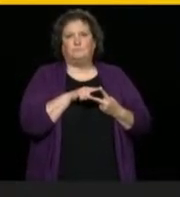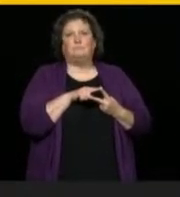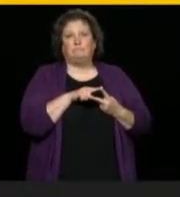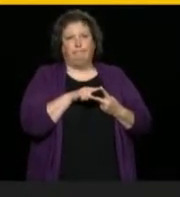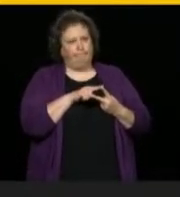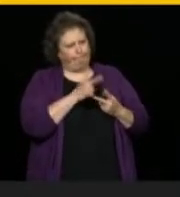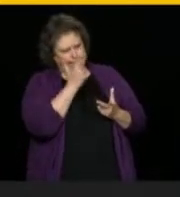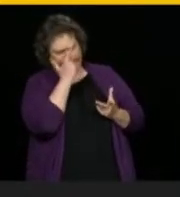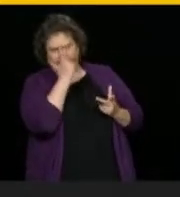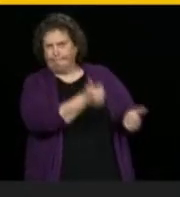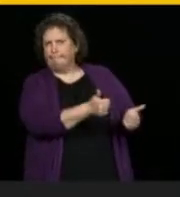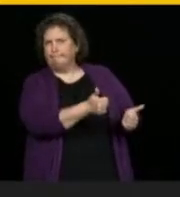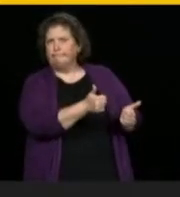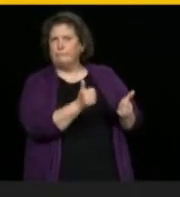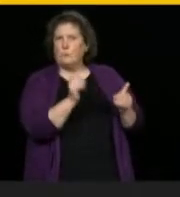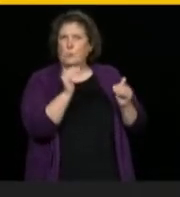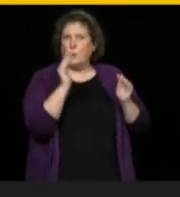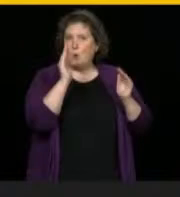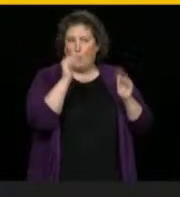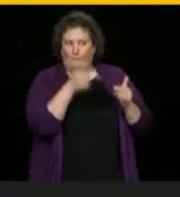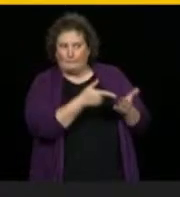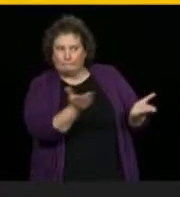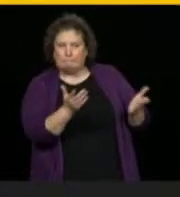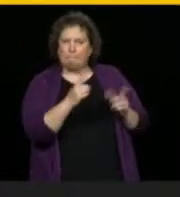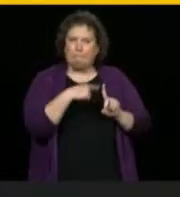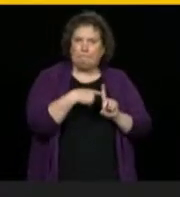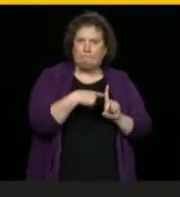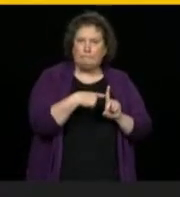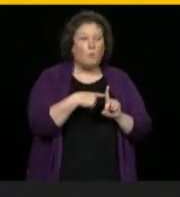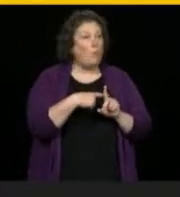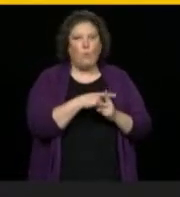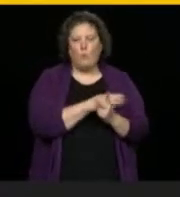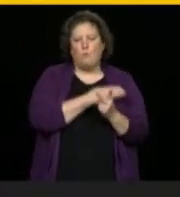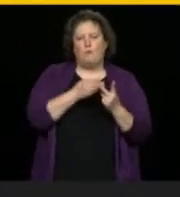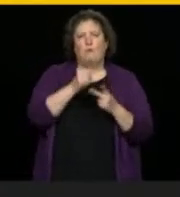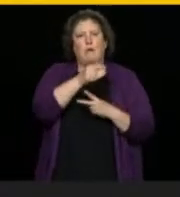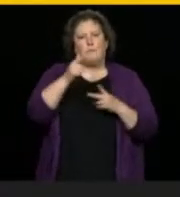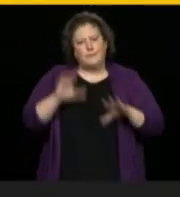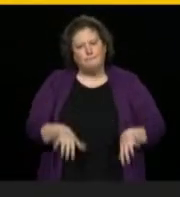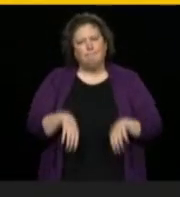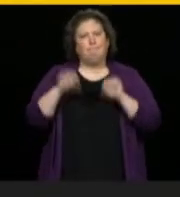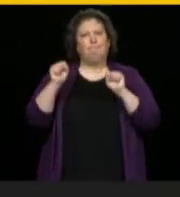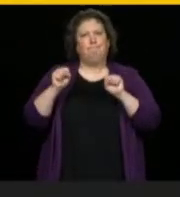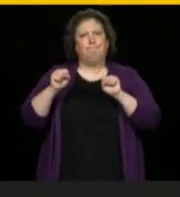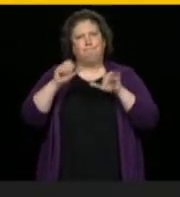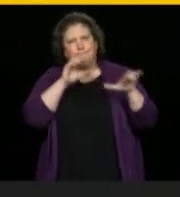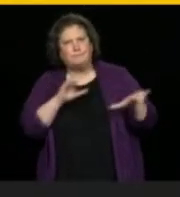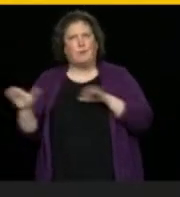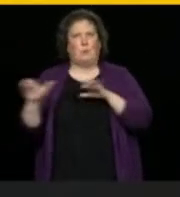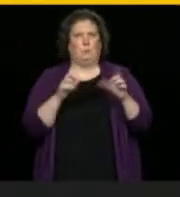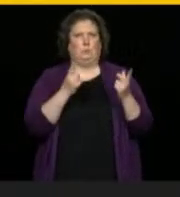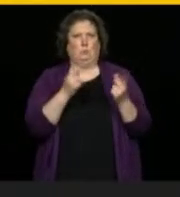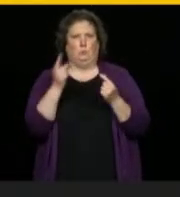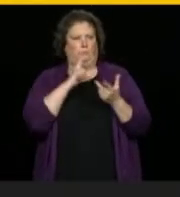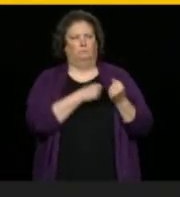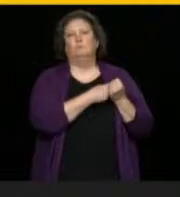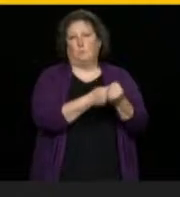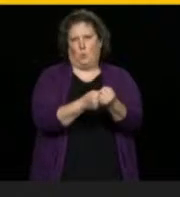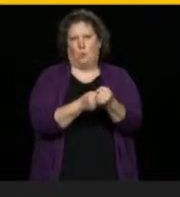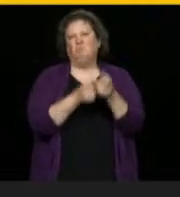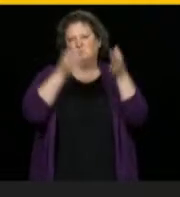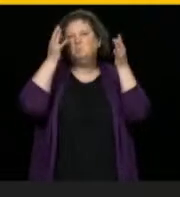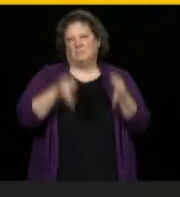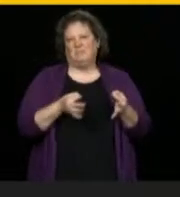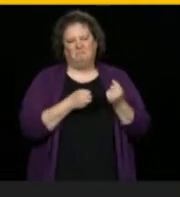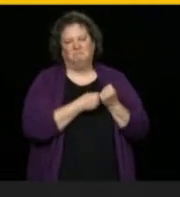best, or we could act quickly to help Canadians. And we chose to help Canadians.